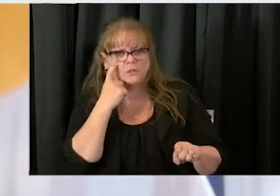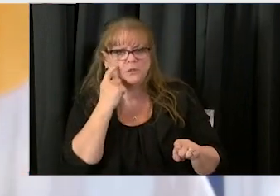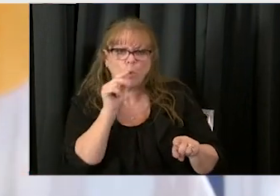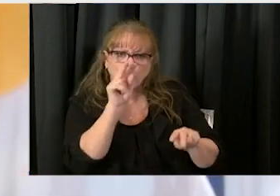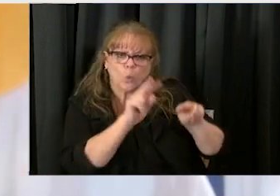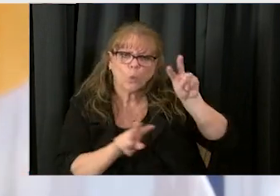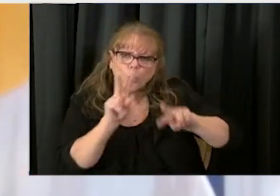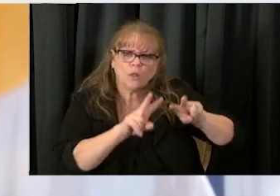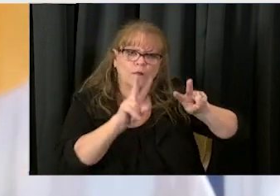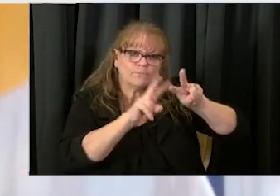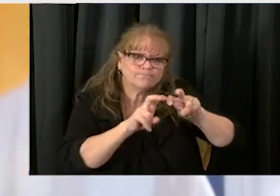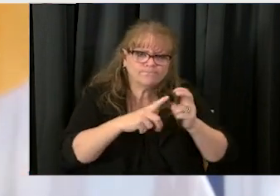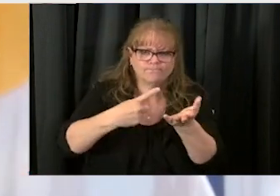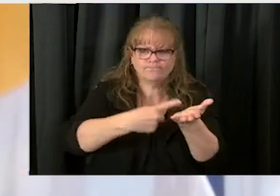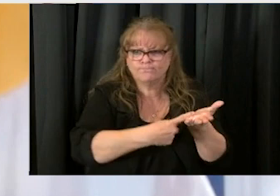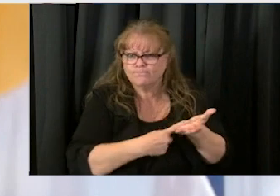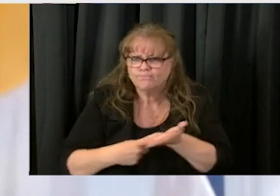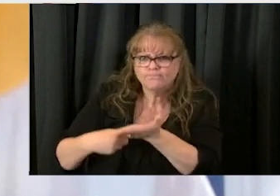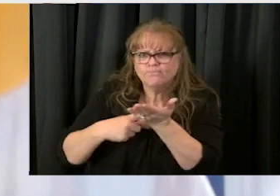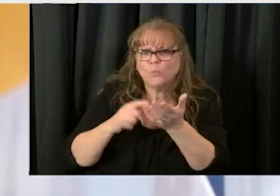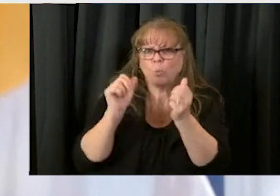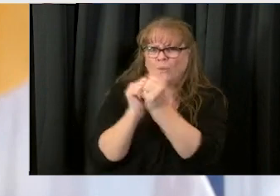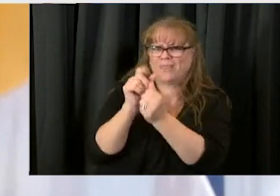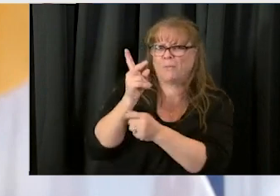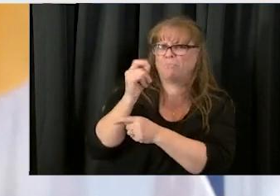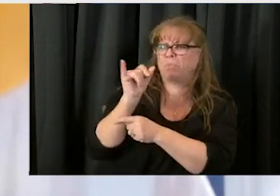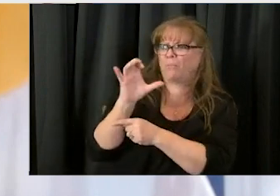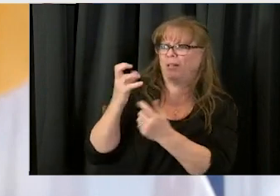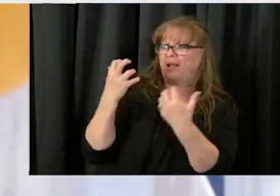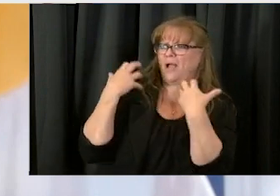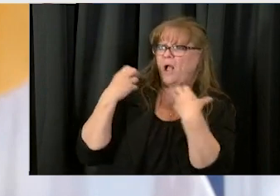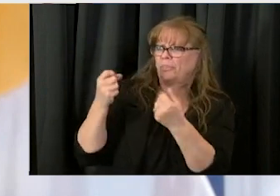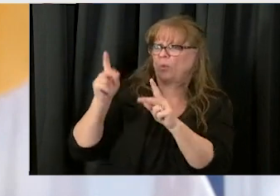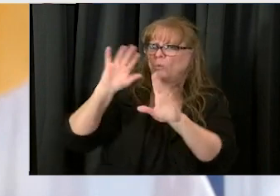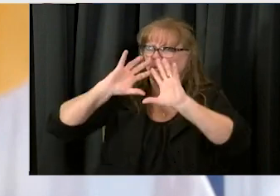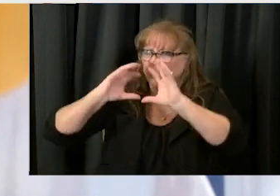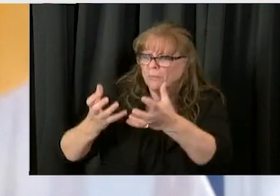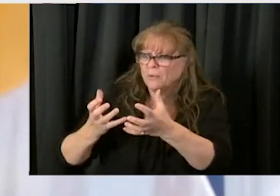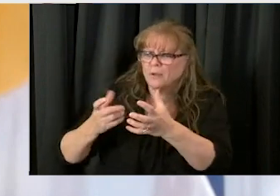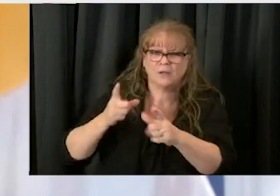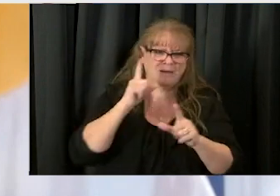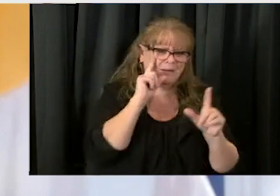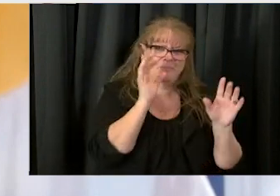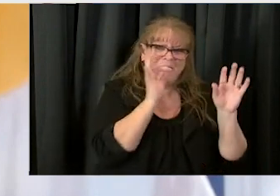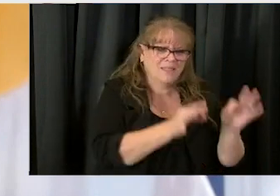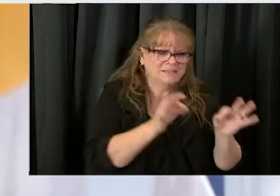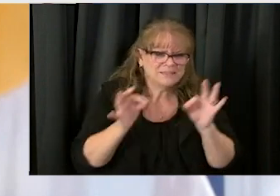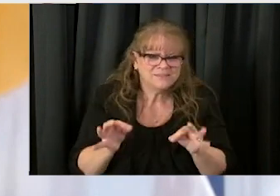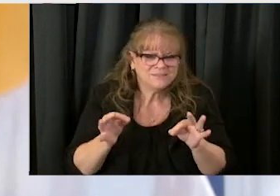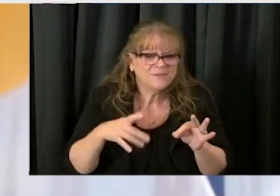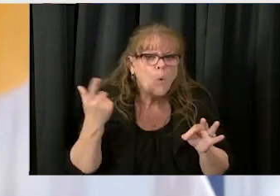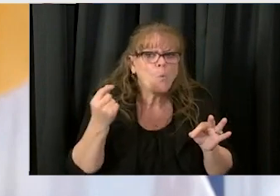that we use in a way that makes sense and is predictable with regard to the use of the dial.